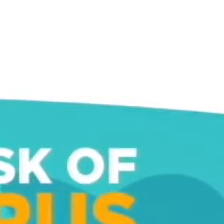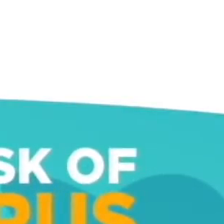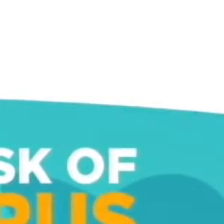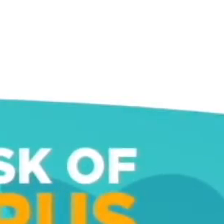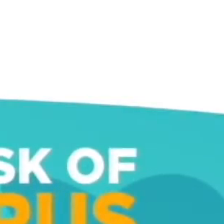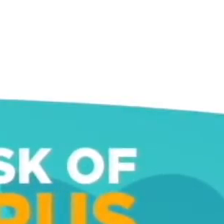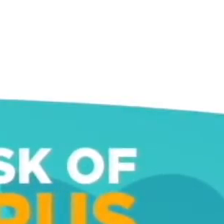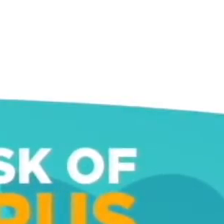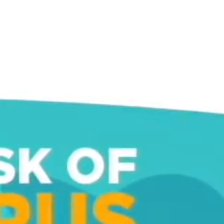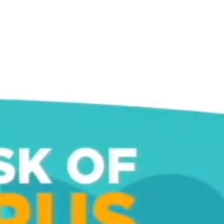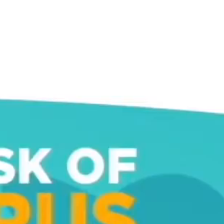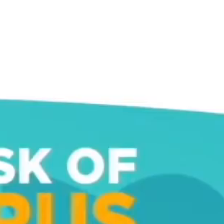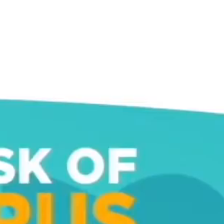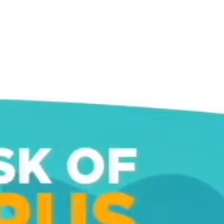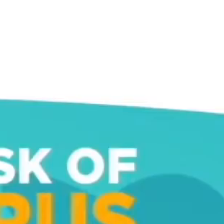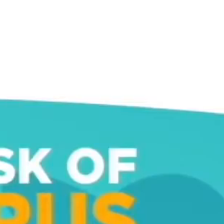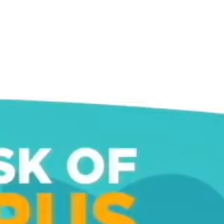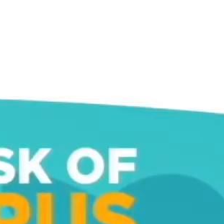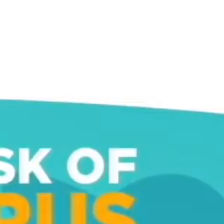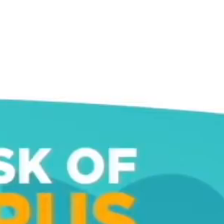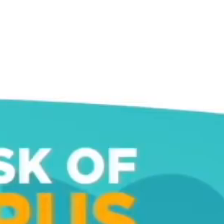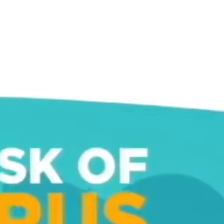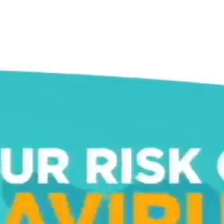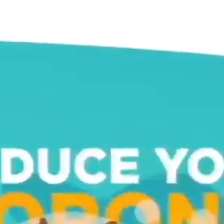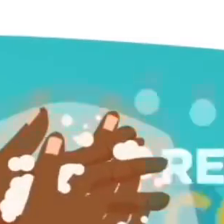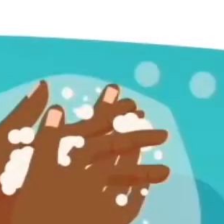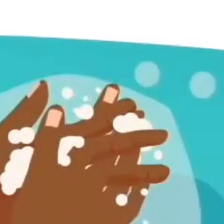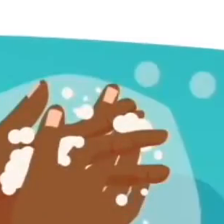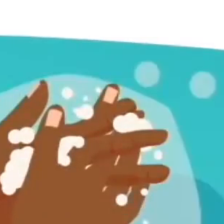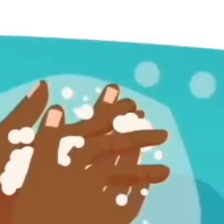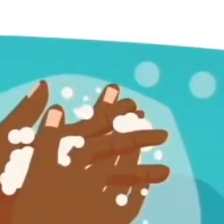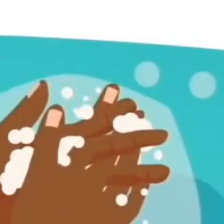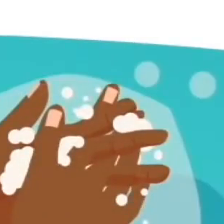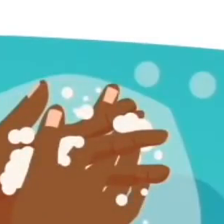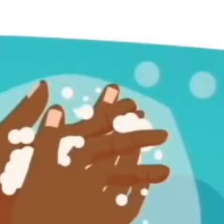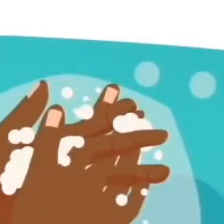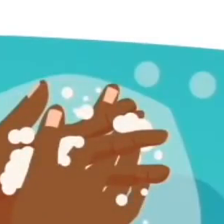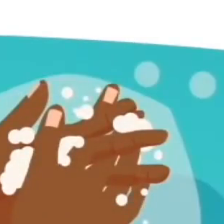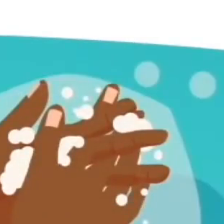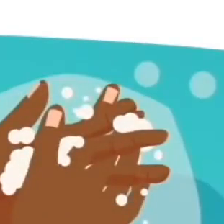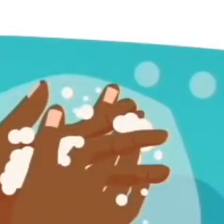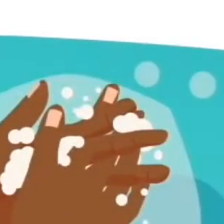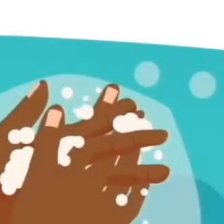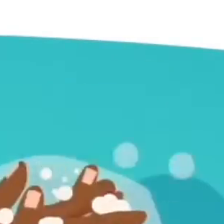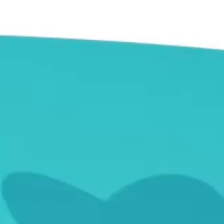Reduce your risk of viral illnesses like the flu and coronavirus. Wash your hands frequently